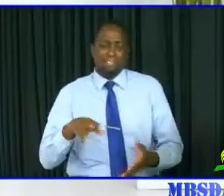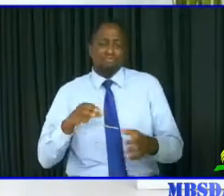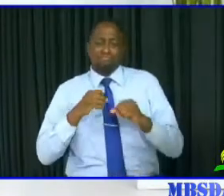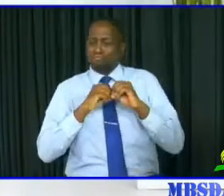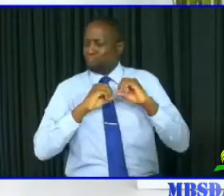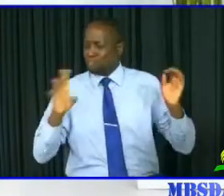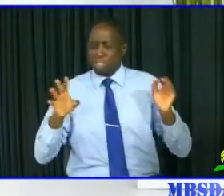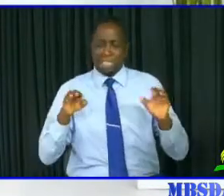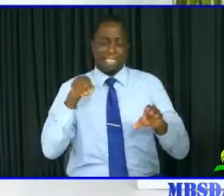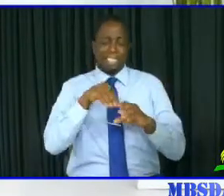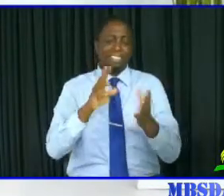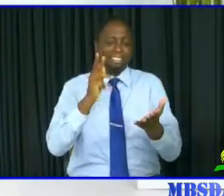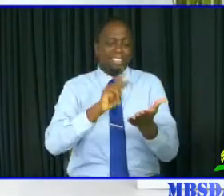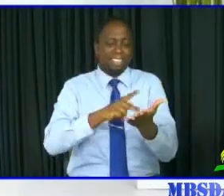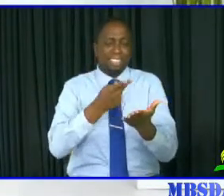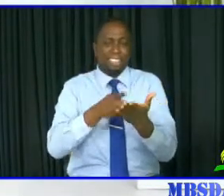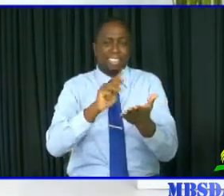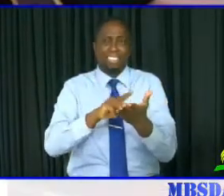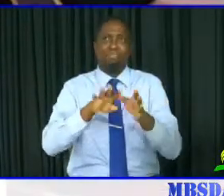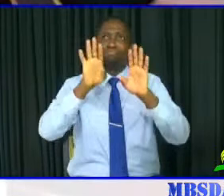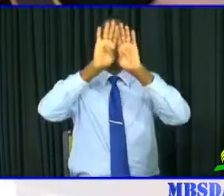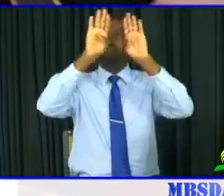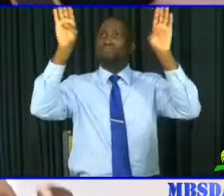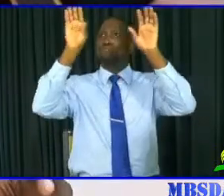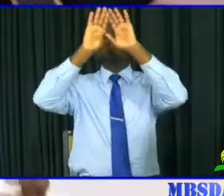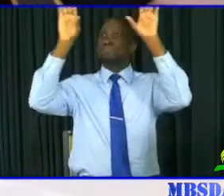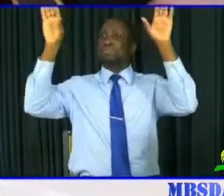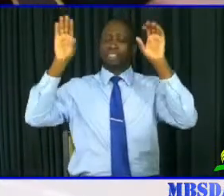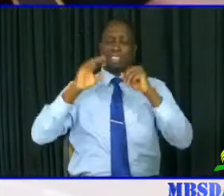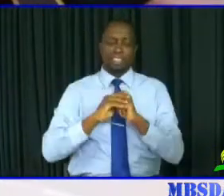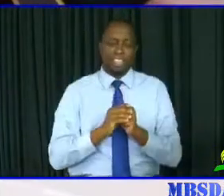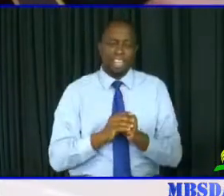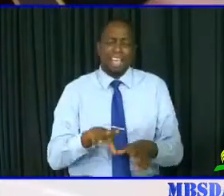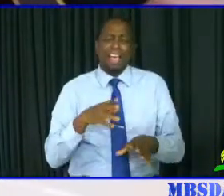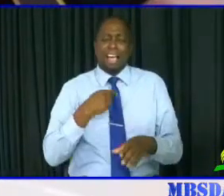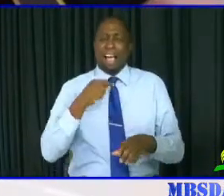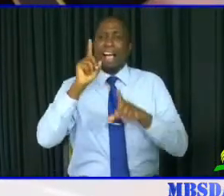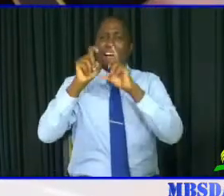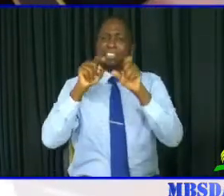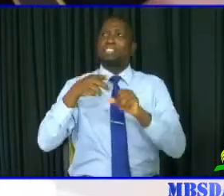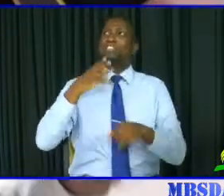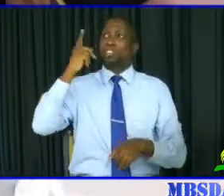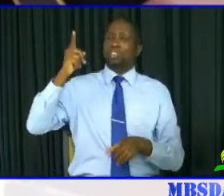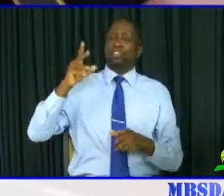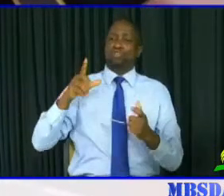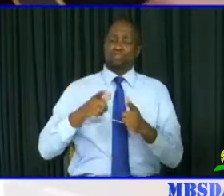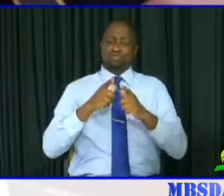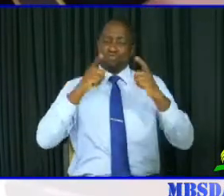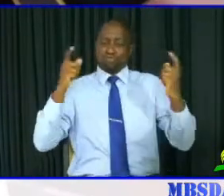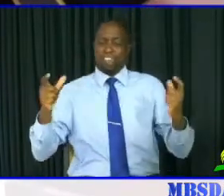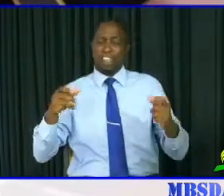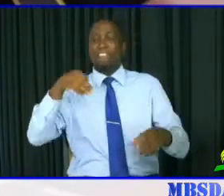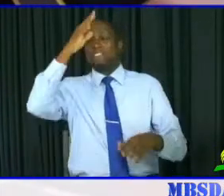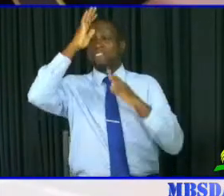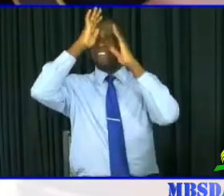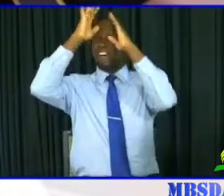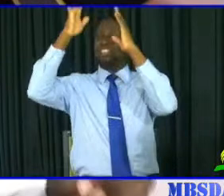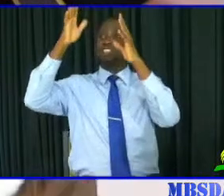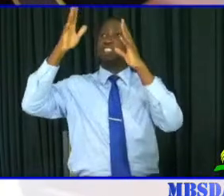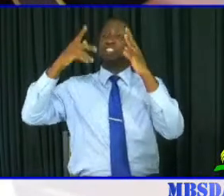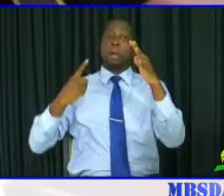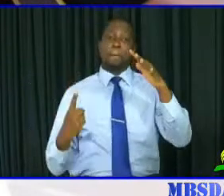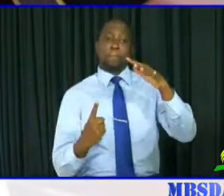food, interceding on their behalf tonight. I am asking you, Almighty Father, show up for your